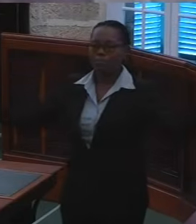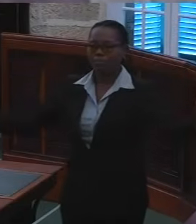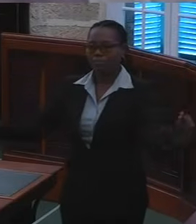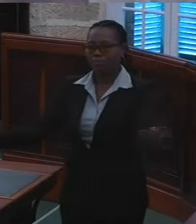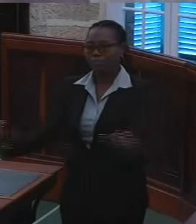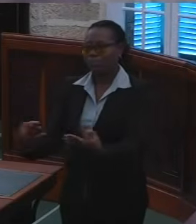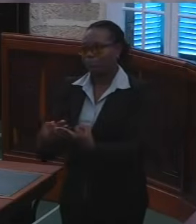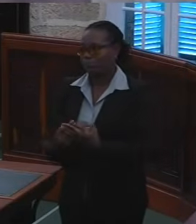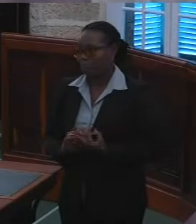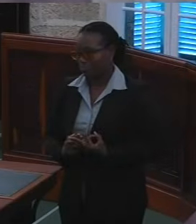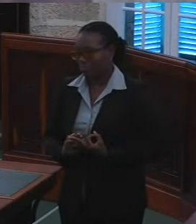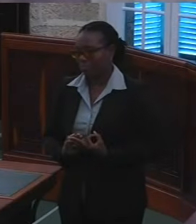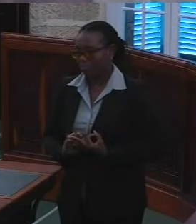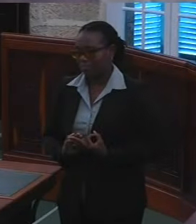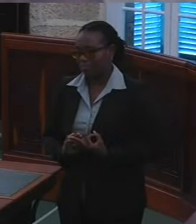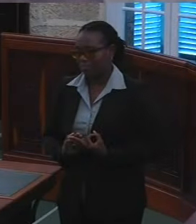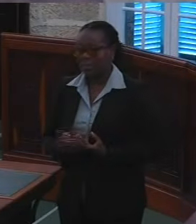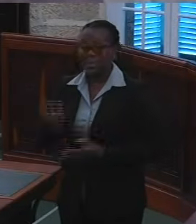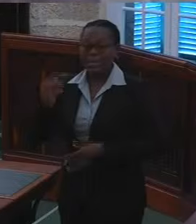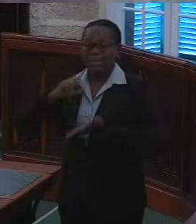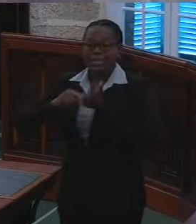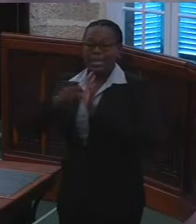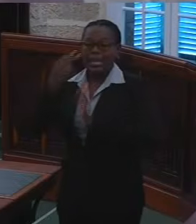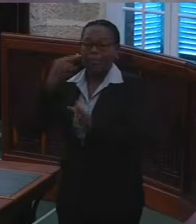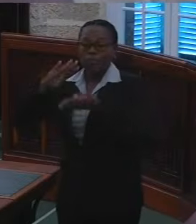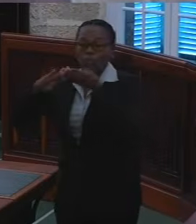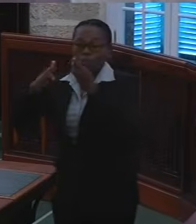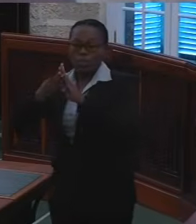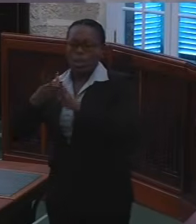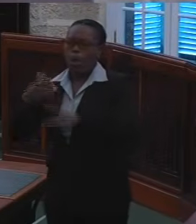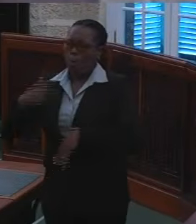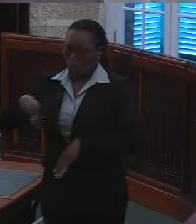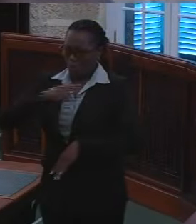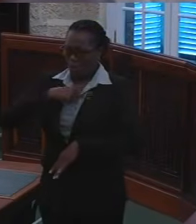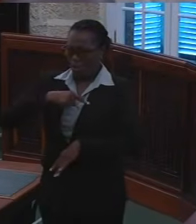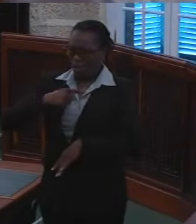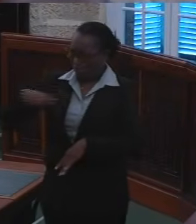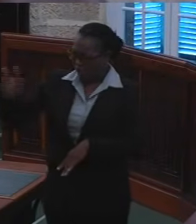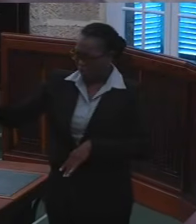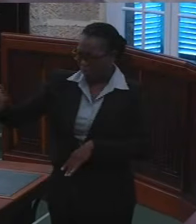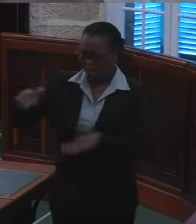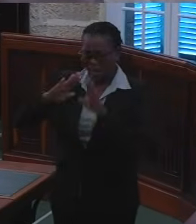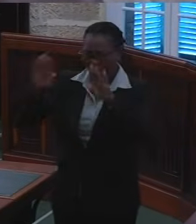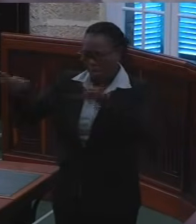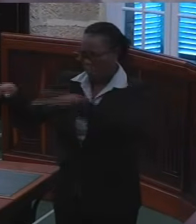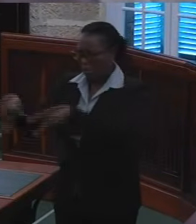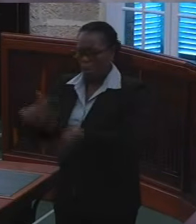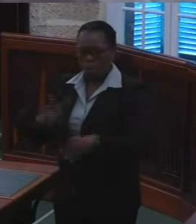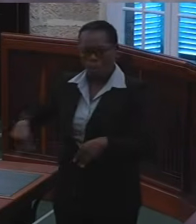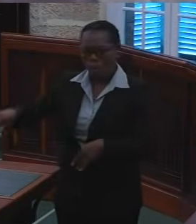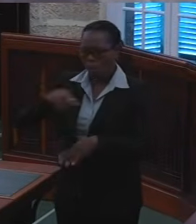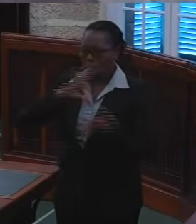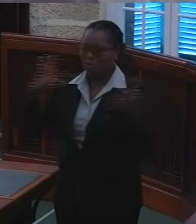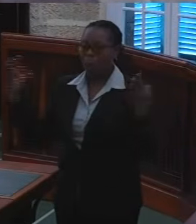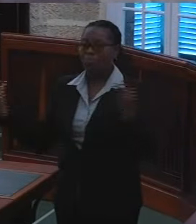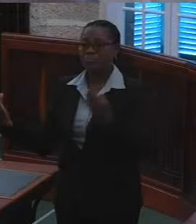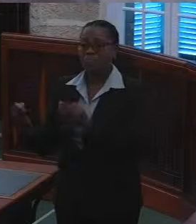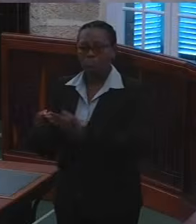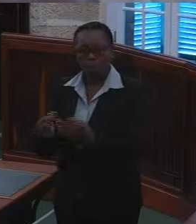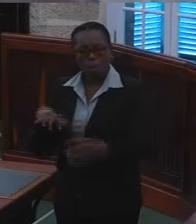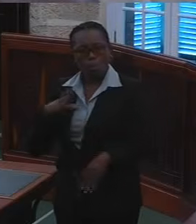Because if the village sees itself as a family, then the family will raise a child. So we now have to